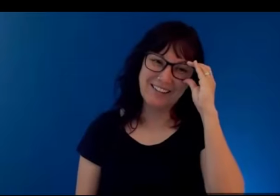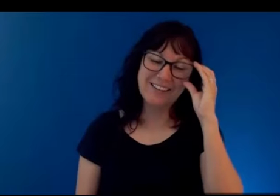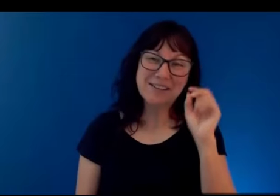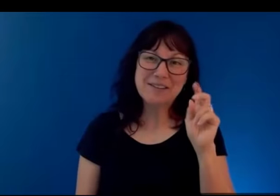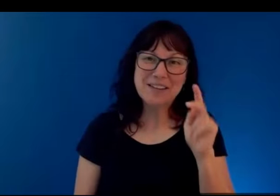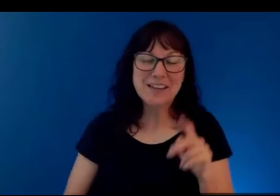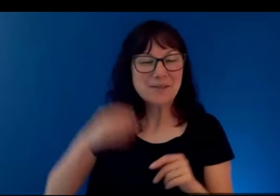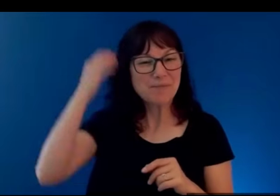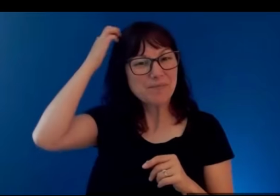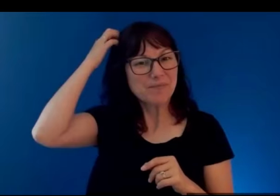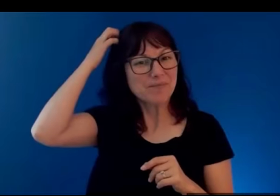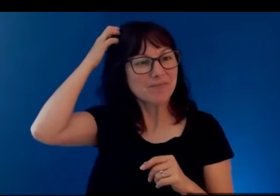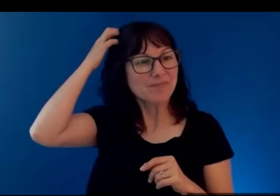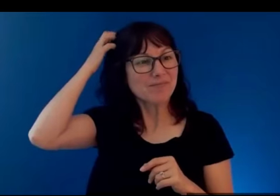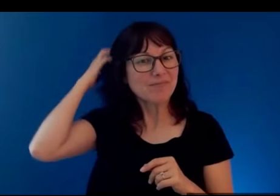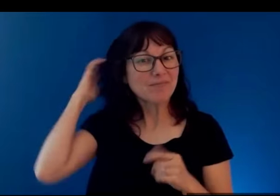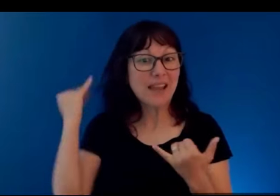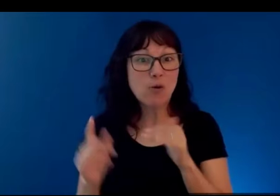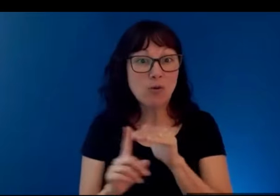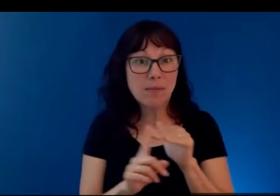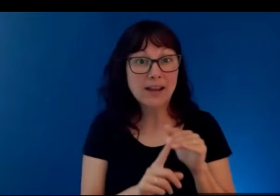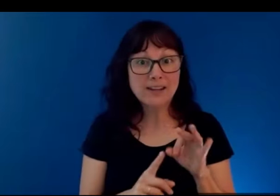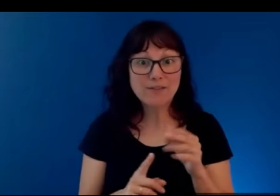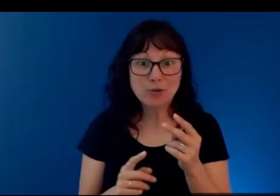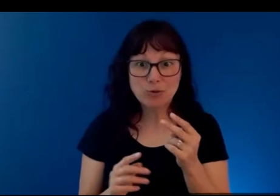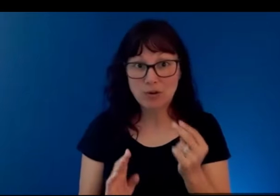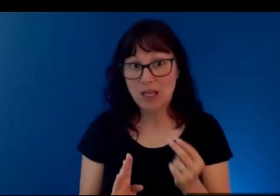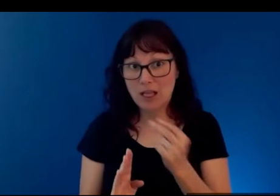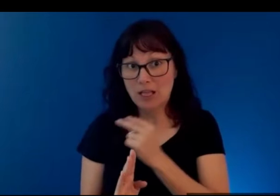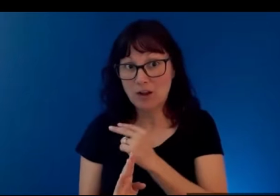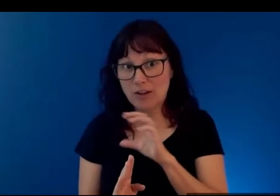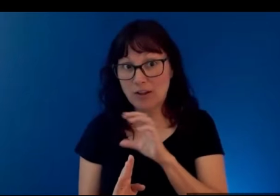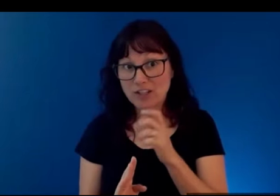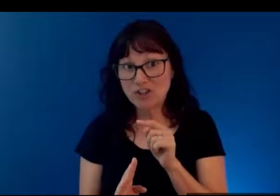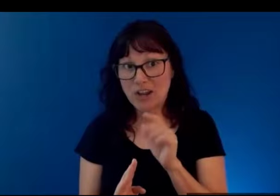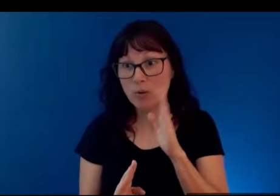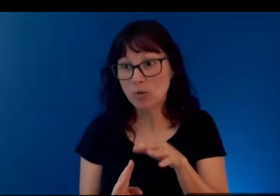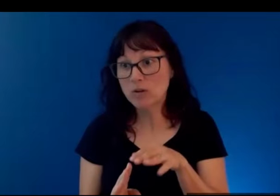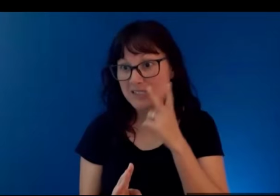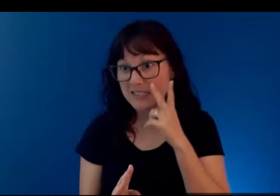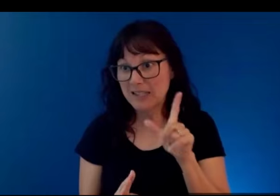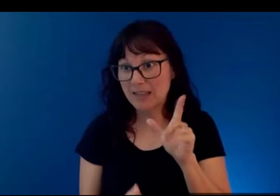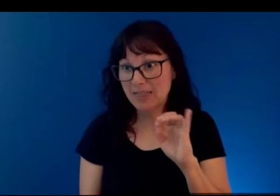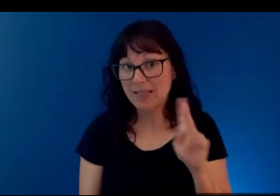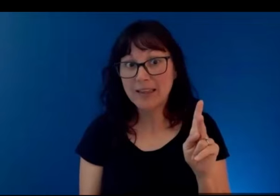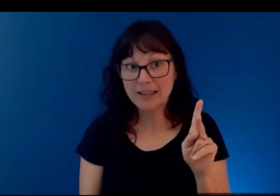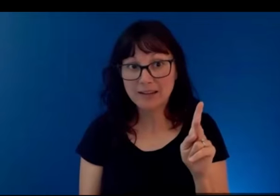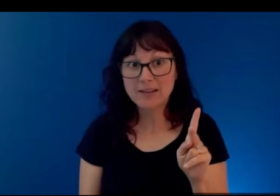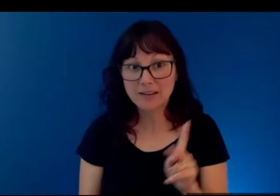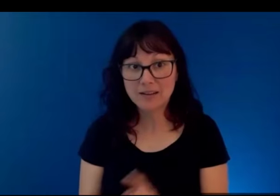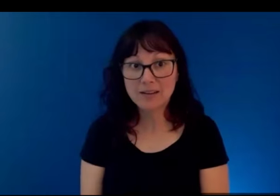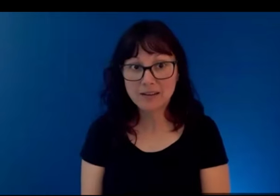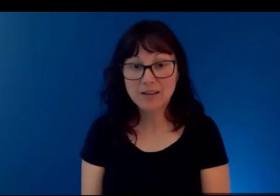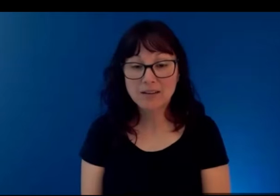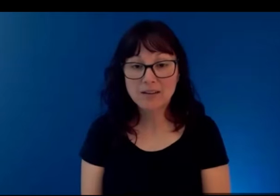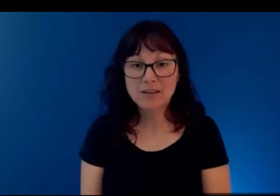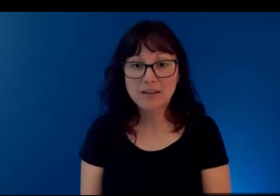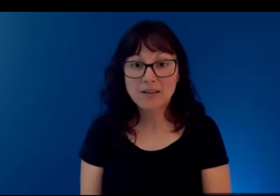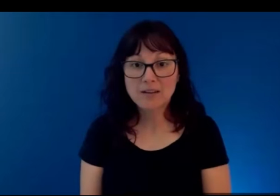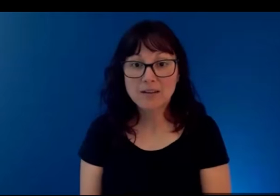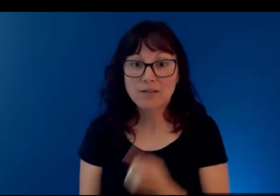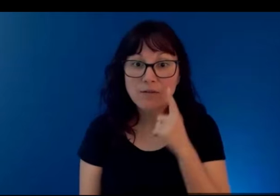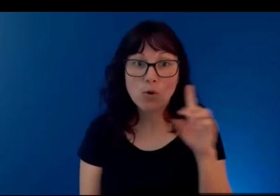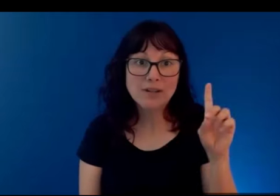Okay, all right. A reminder that if you look back through the chat, you will find that link to go to